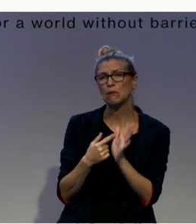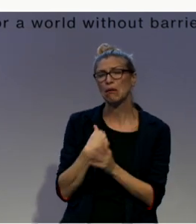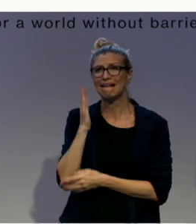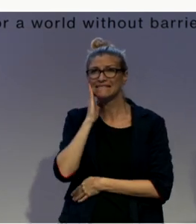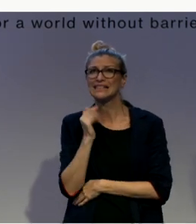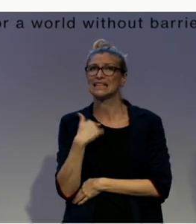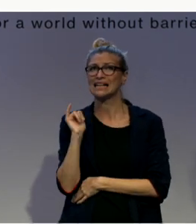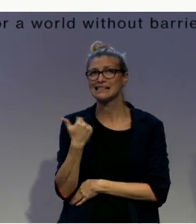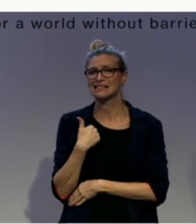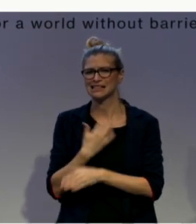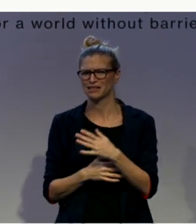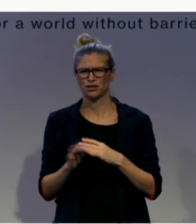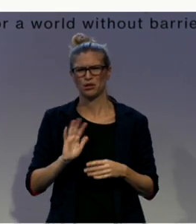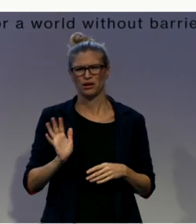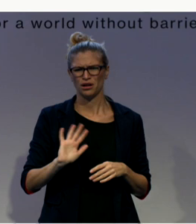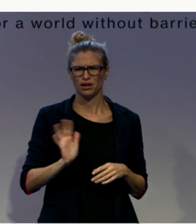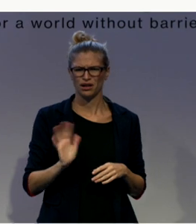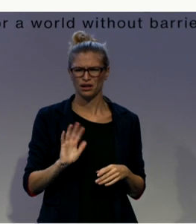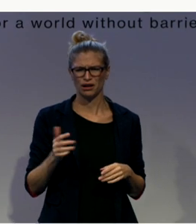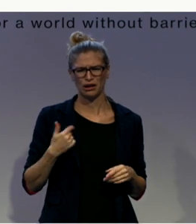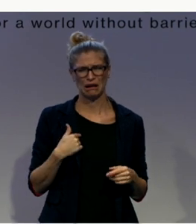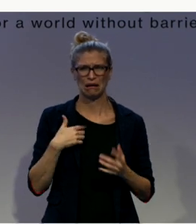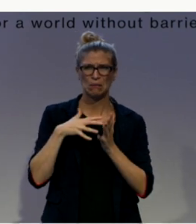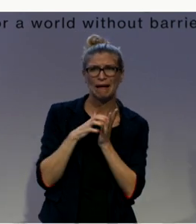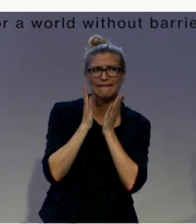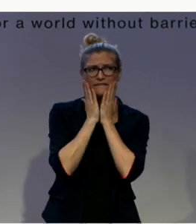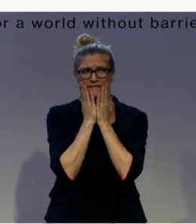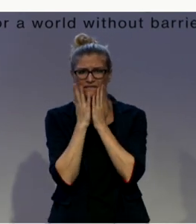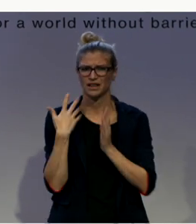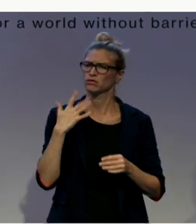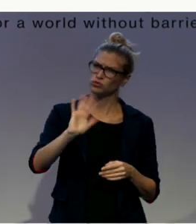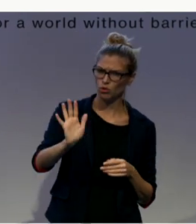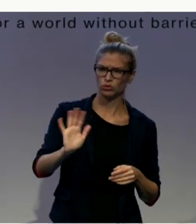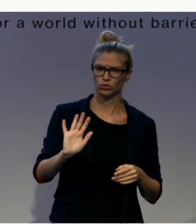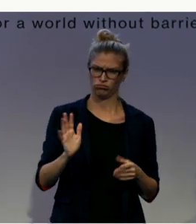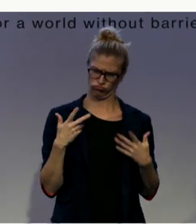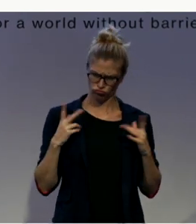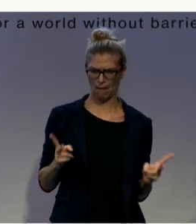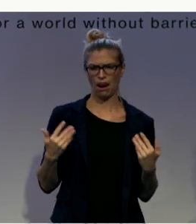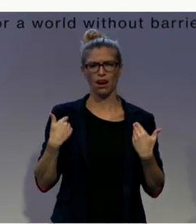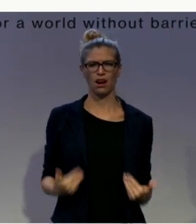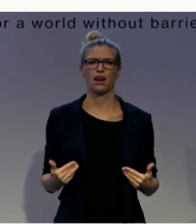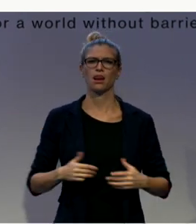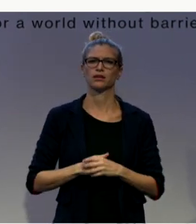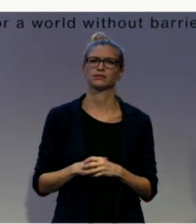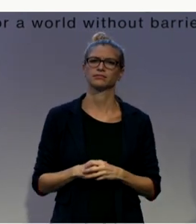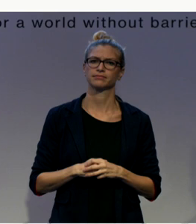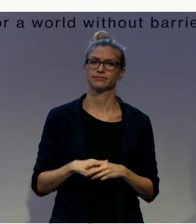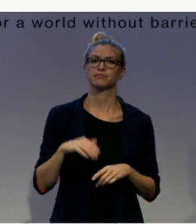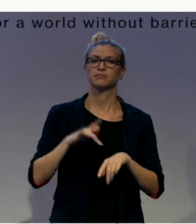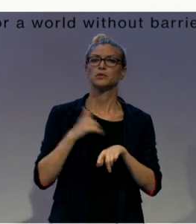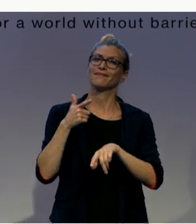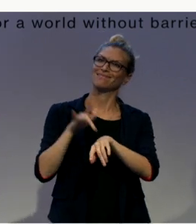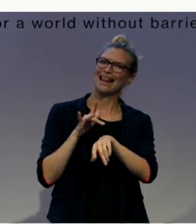we should stop acting weak, but also, it's not about getting the emotional part of people and that's